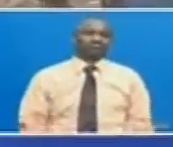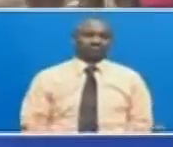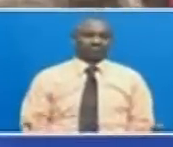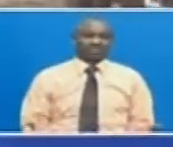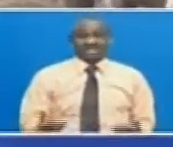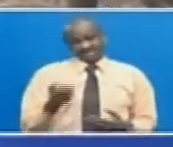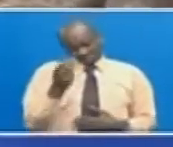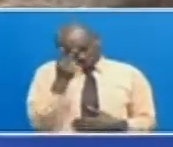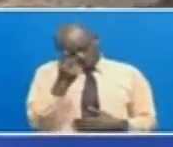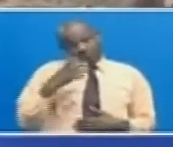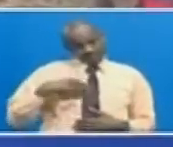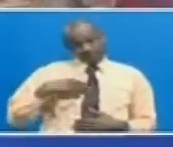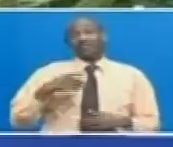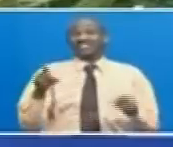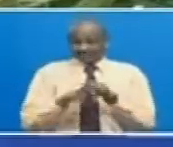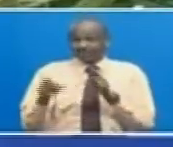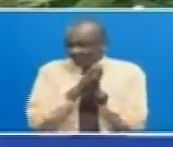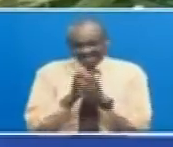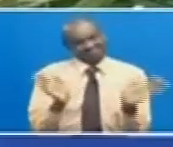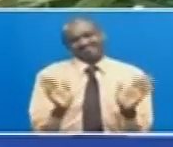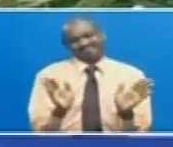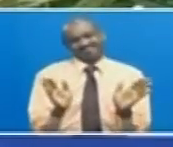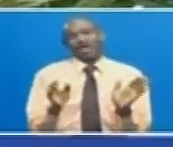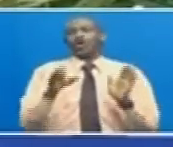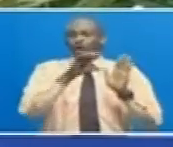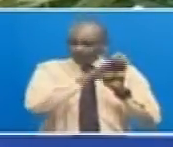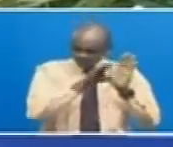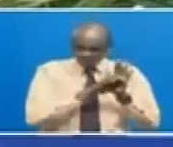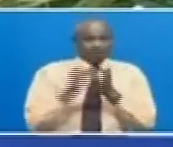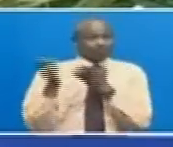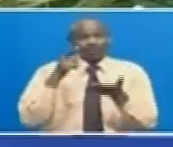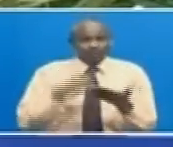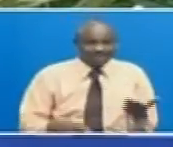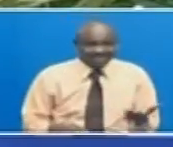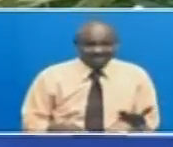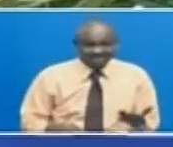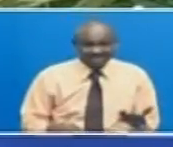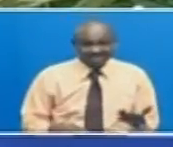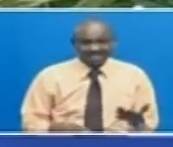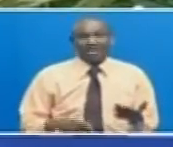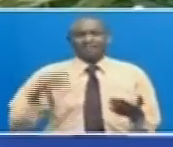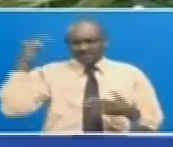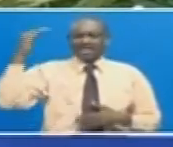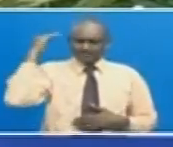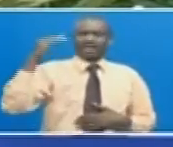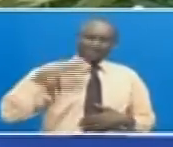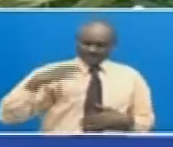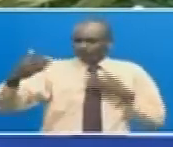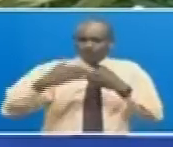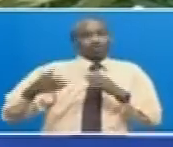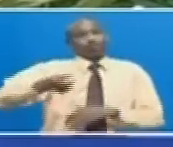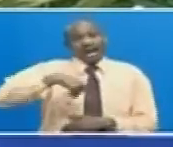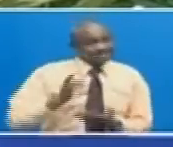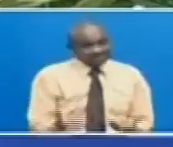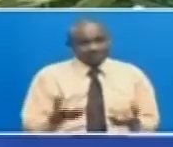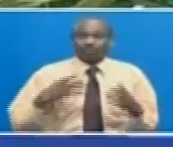two people tell the same story. The constitution has brought even the big people closer